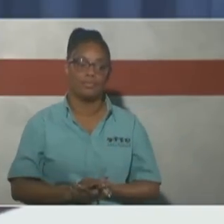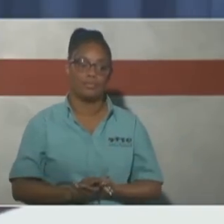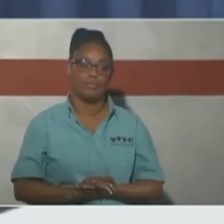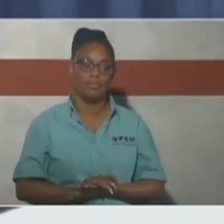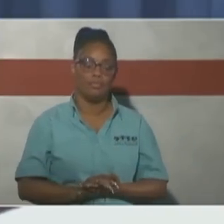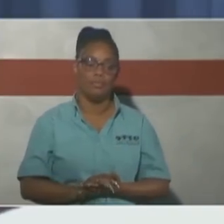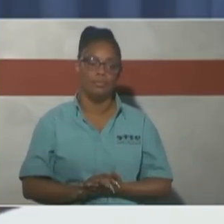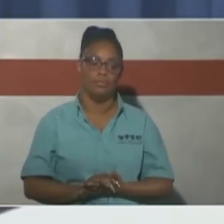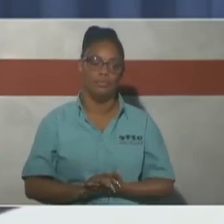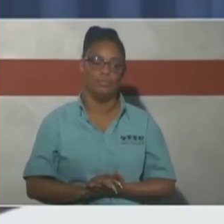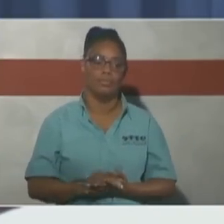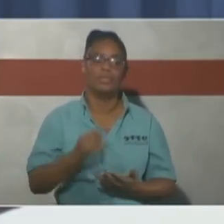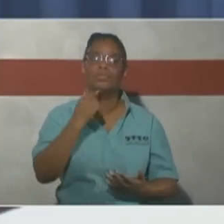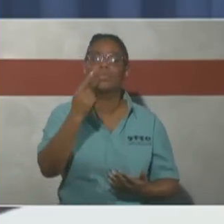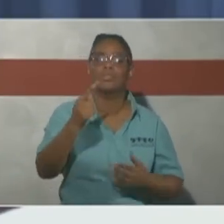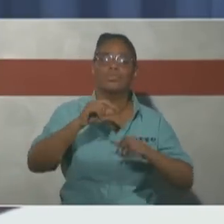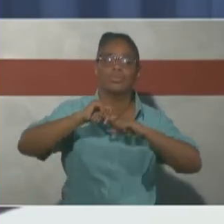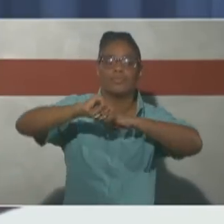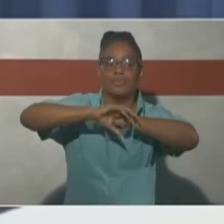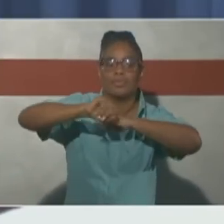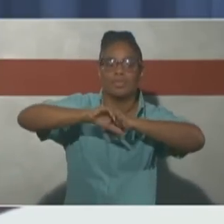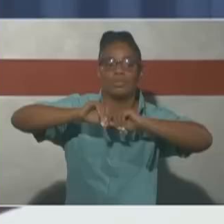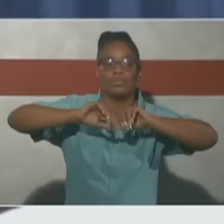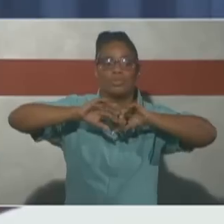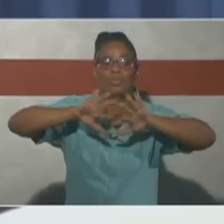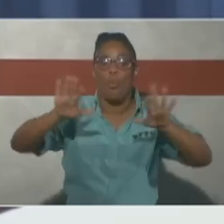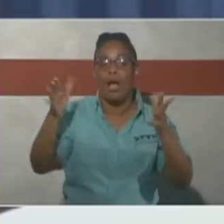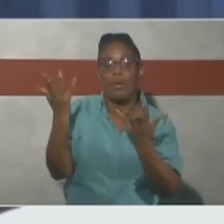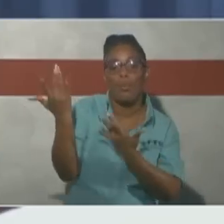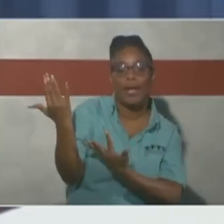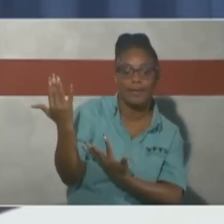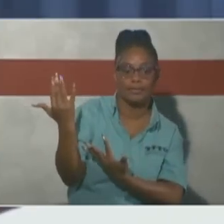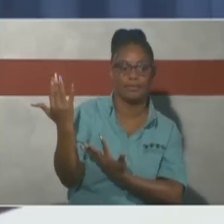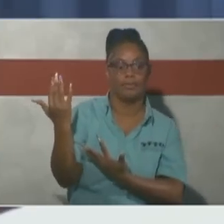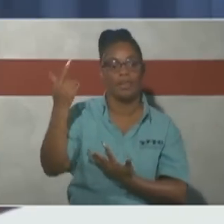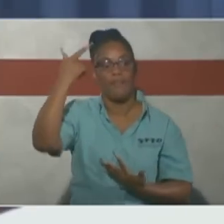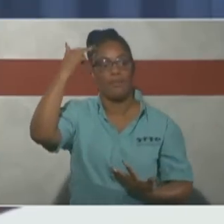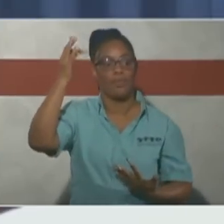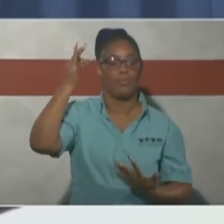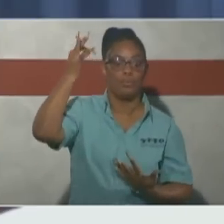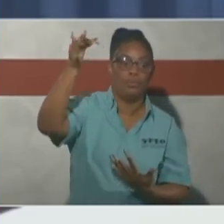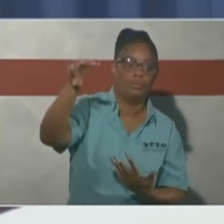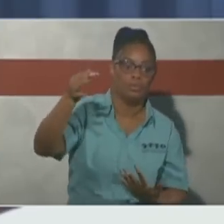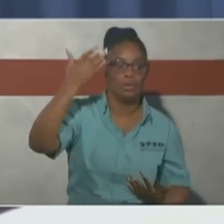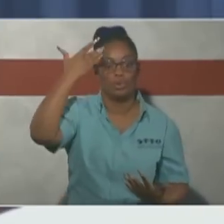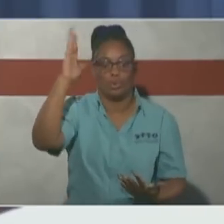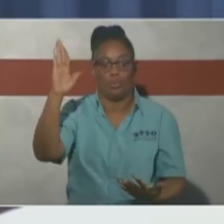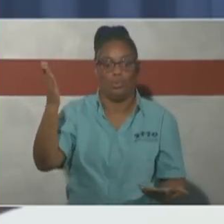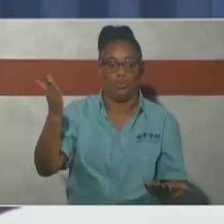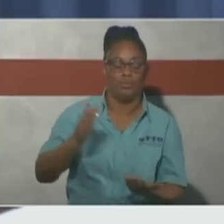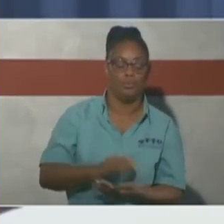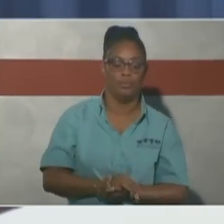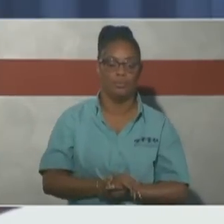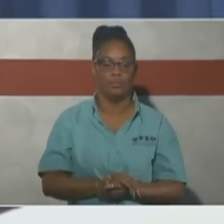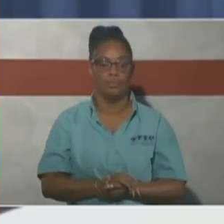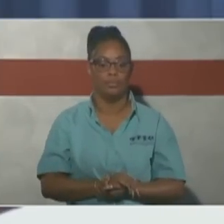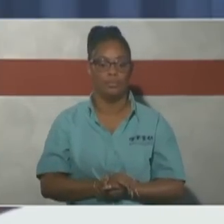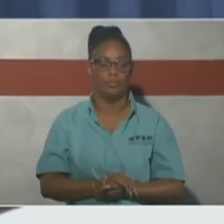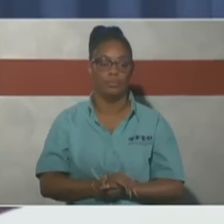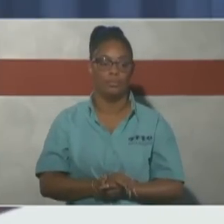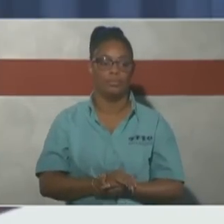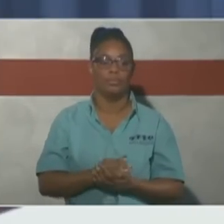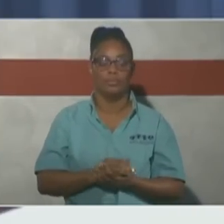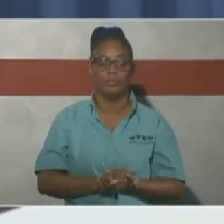are expiring. What I have now are parents breaking down my doorstep to get vaccinated with the